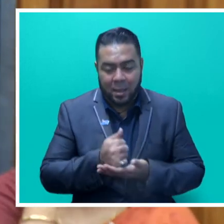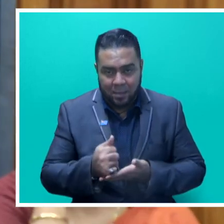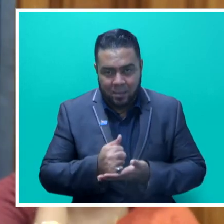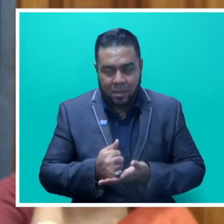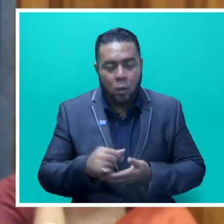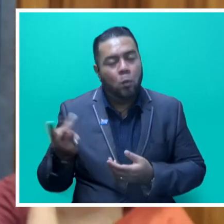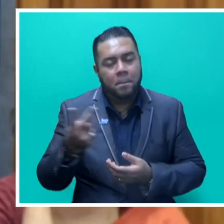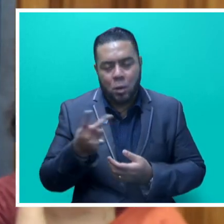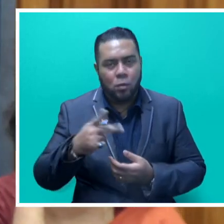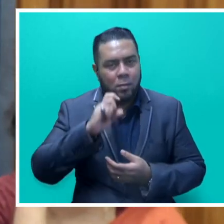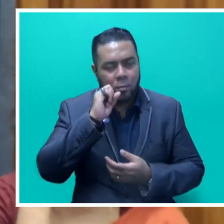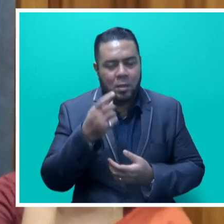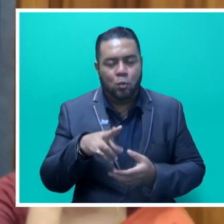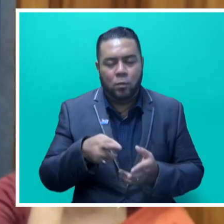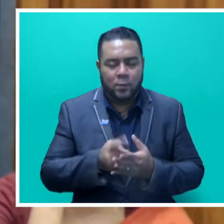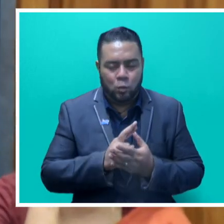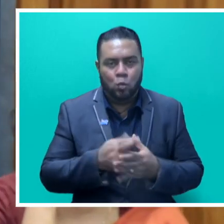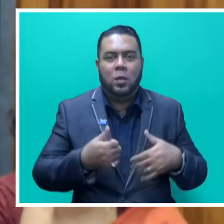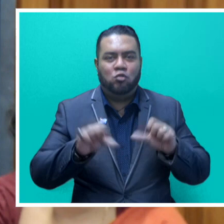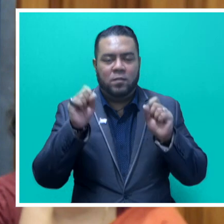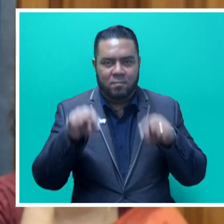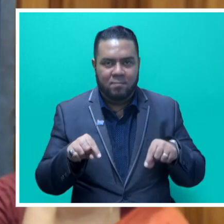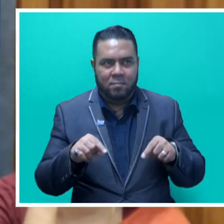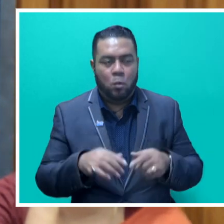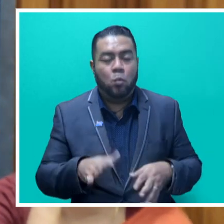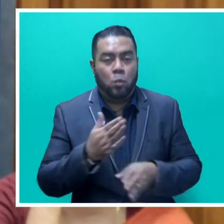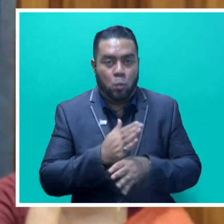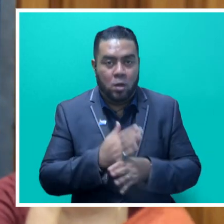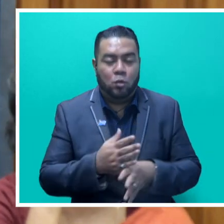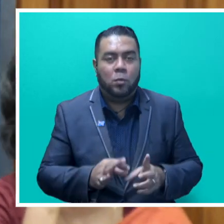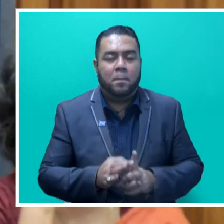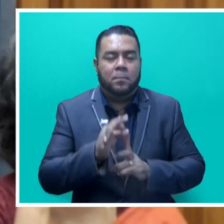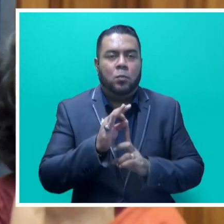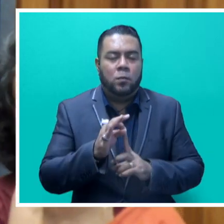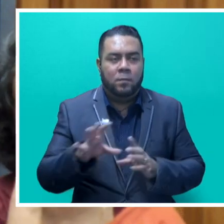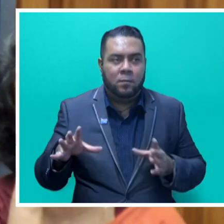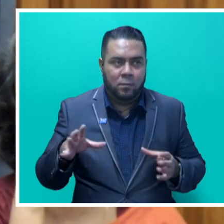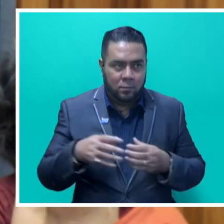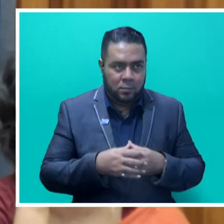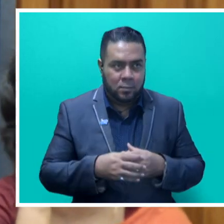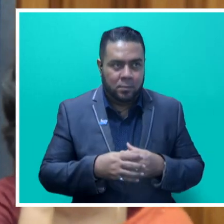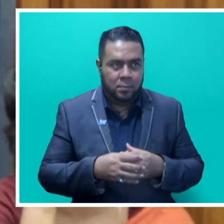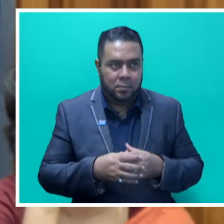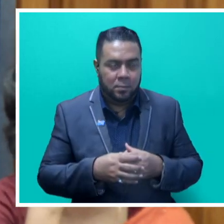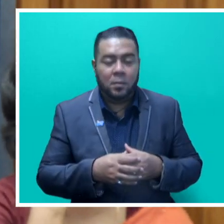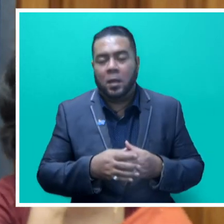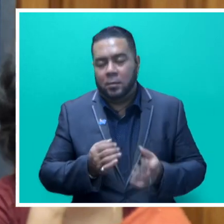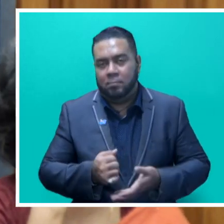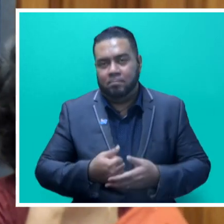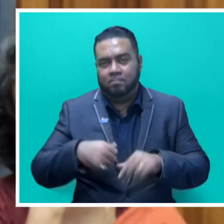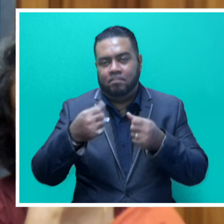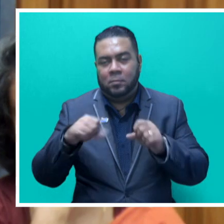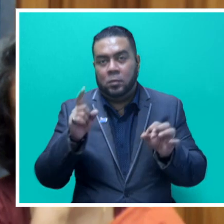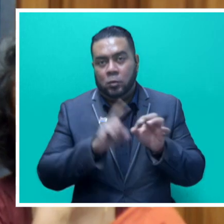will both be reviewed in order to achieve this. We will work to improve stakeholder coordination mechanisms and accomplish the goals of